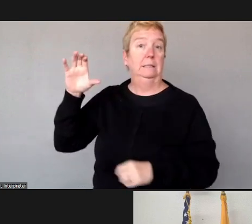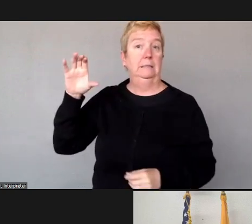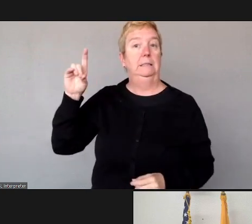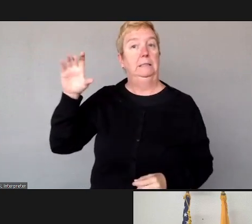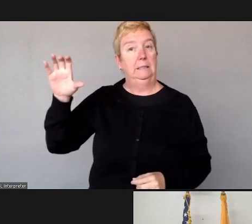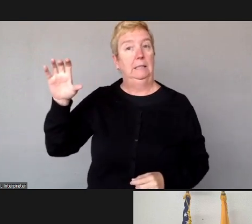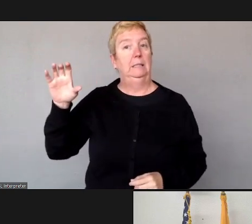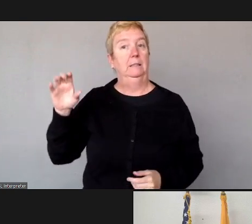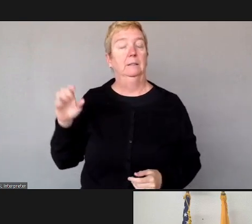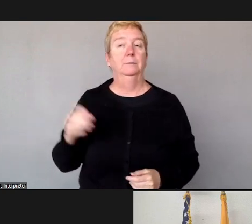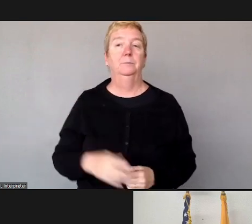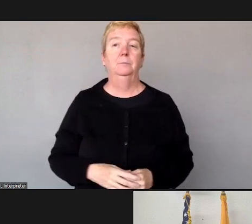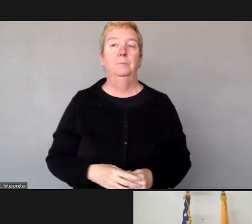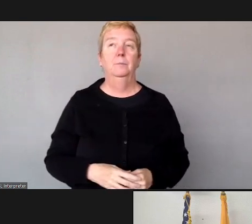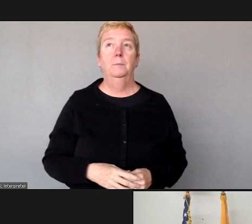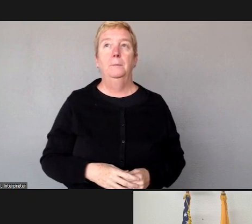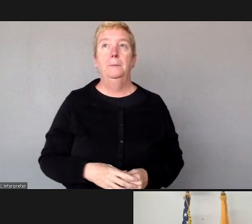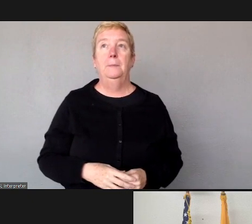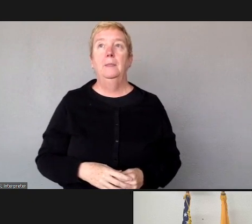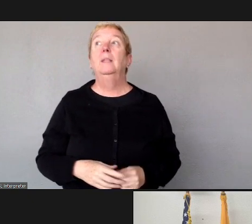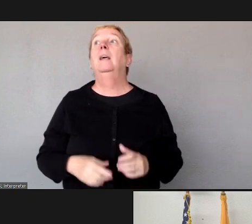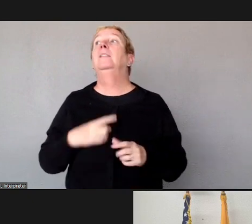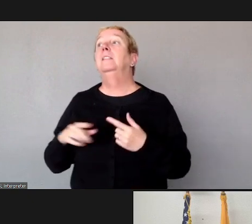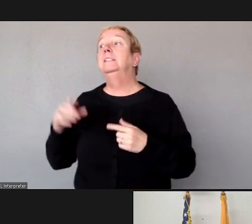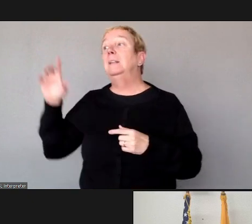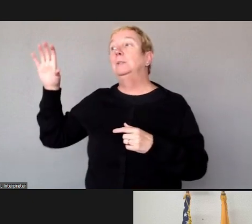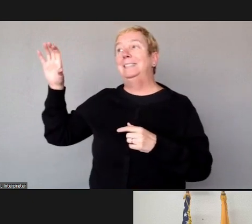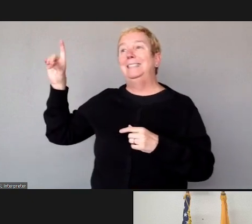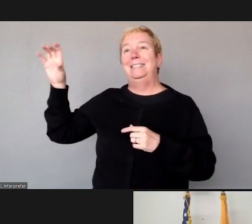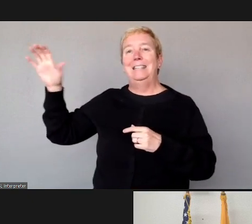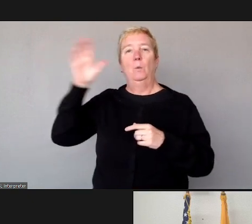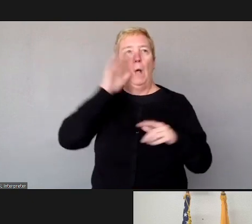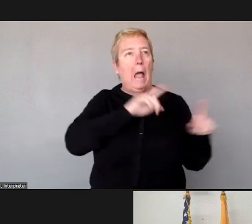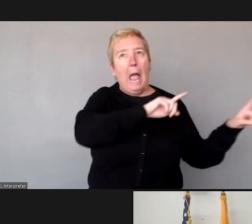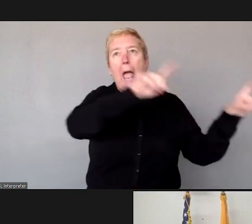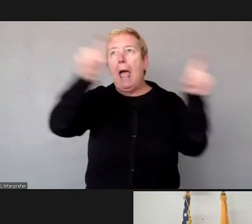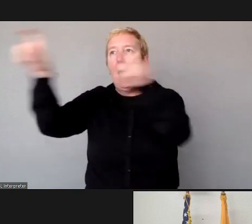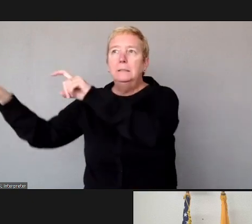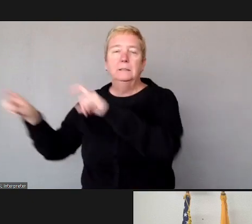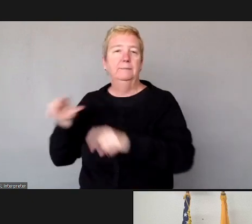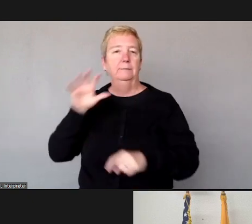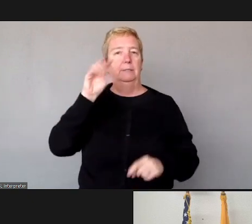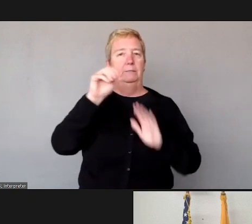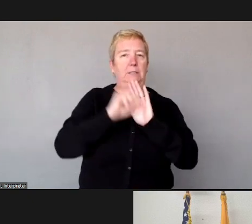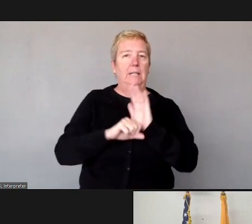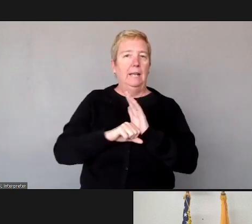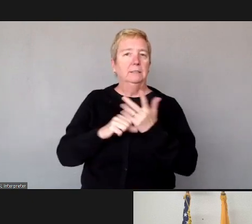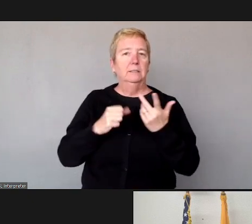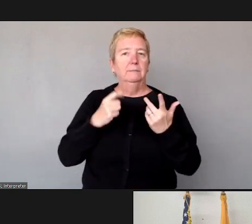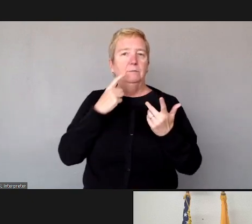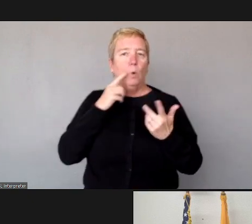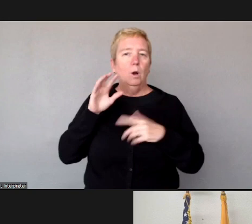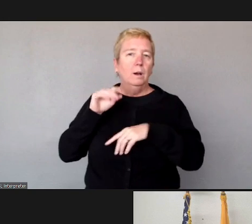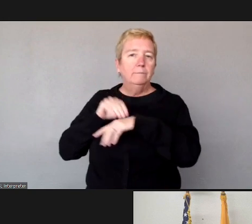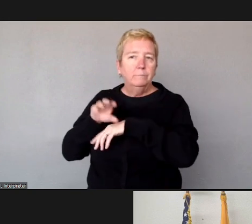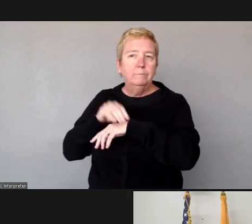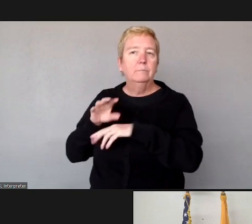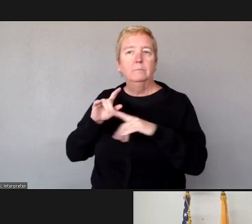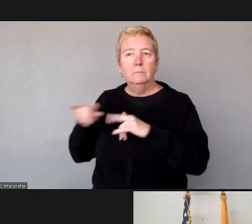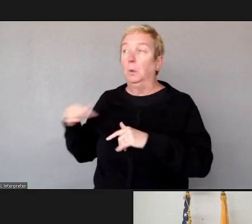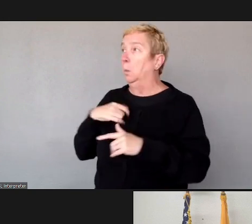So the CDC will come to all the states and say, hey, what do you think about these new guidelines? Give your feedback. We'll always give